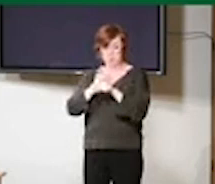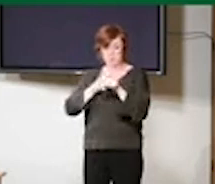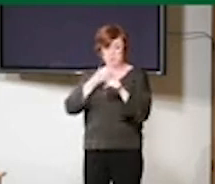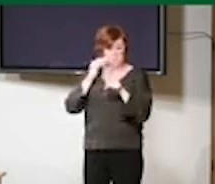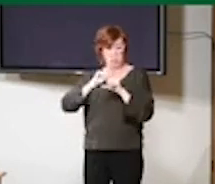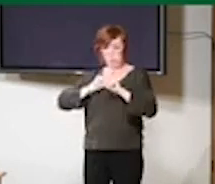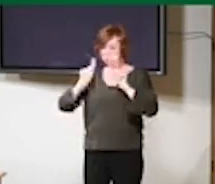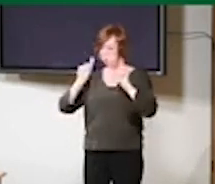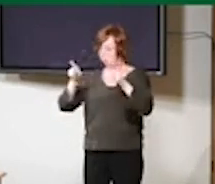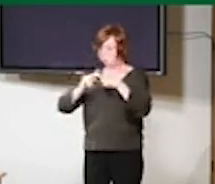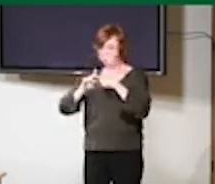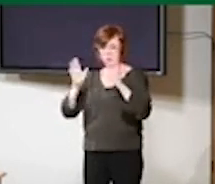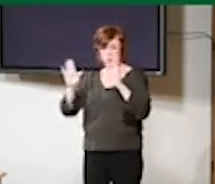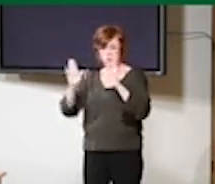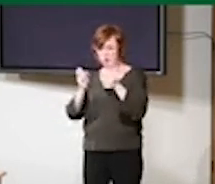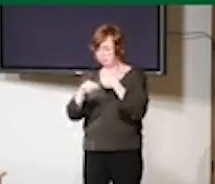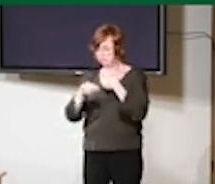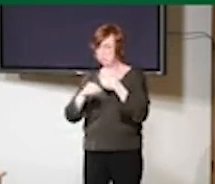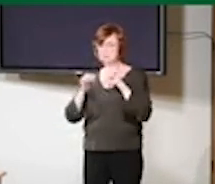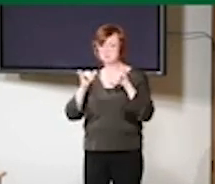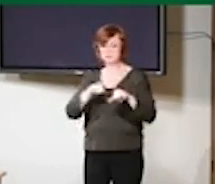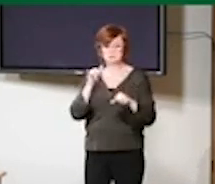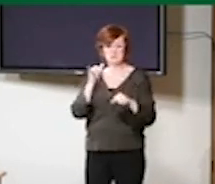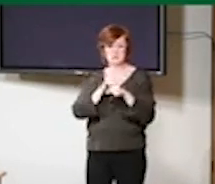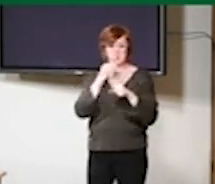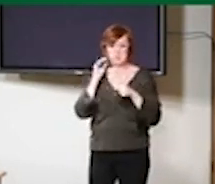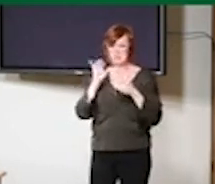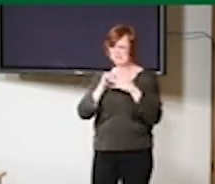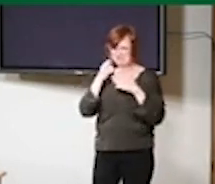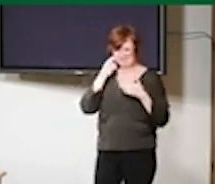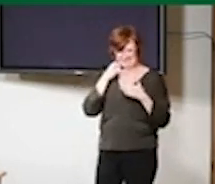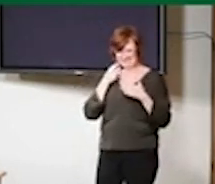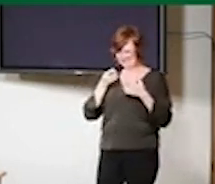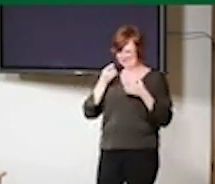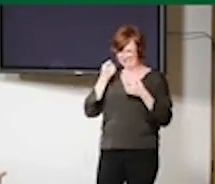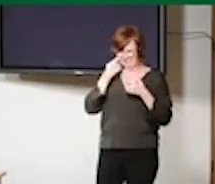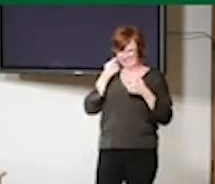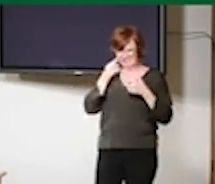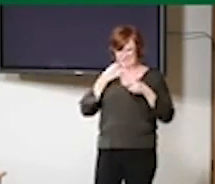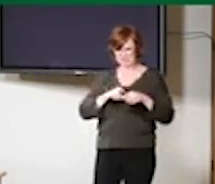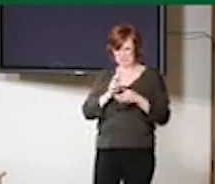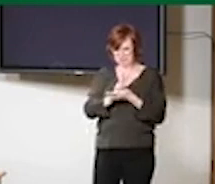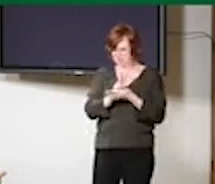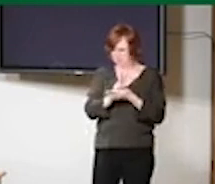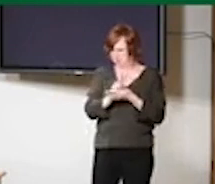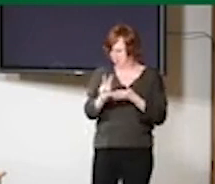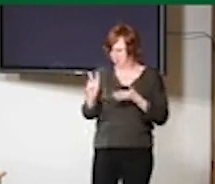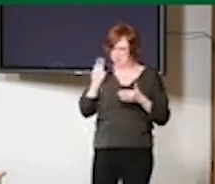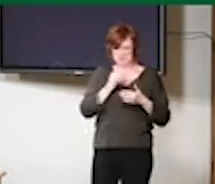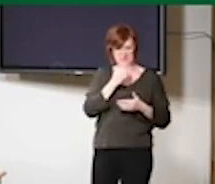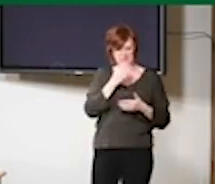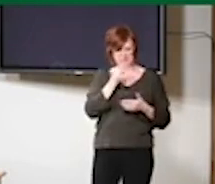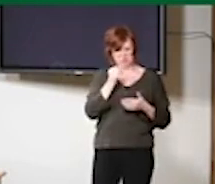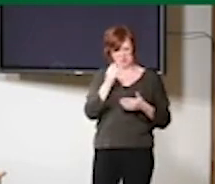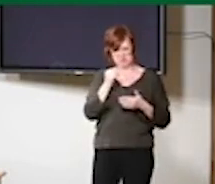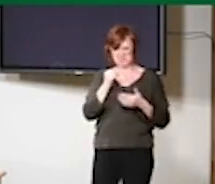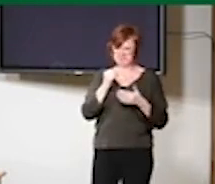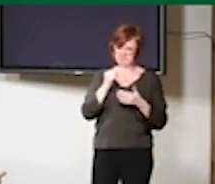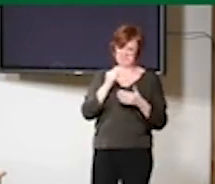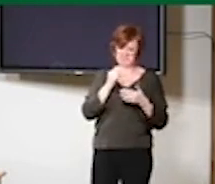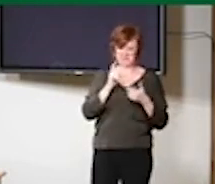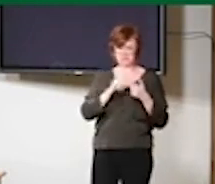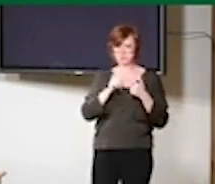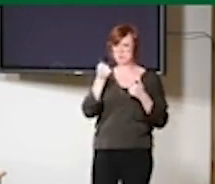within the last, let's say, 14 to 17 days. And that was when we started to have cases